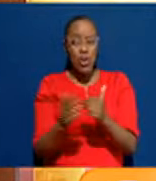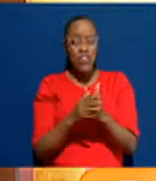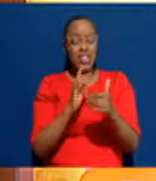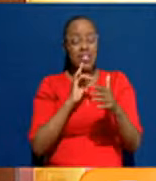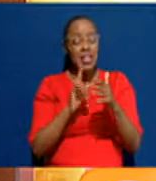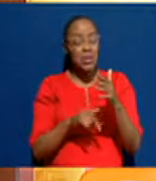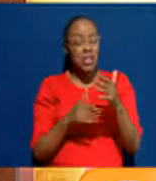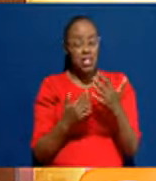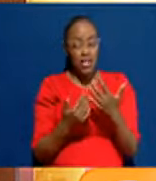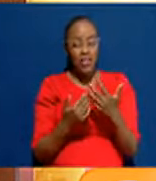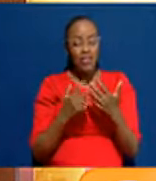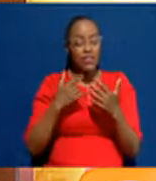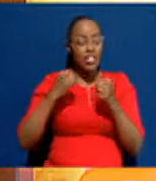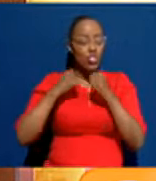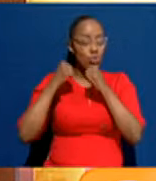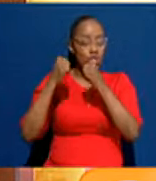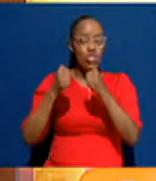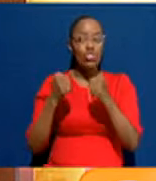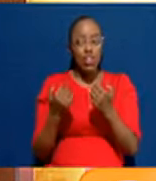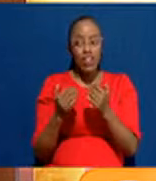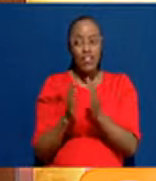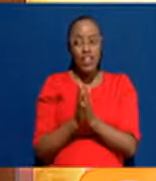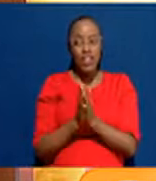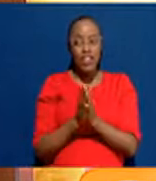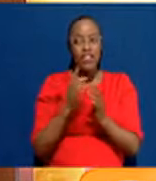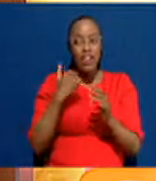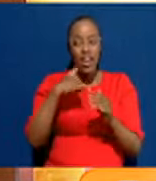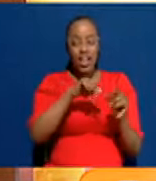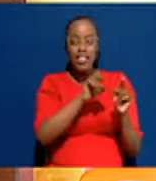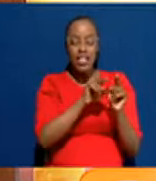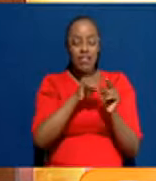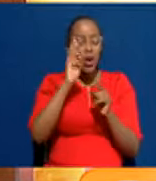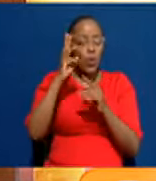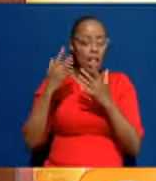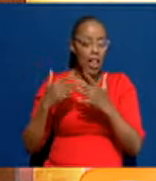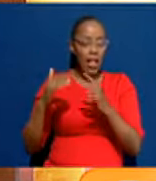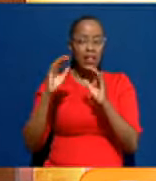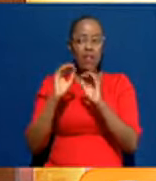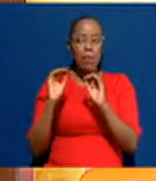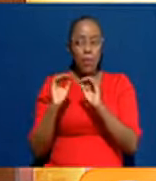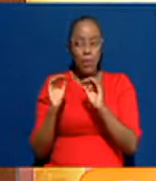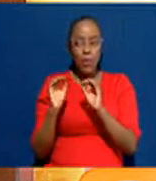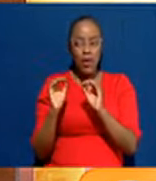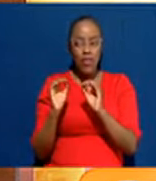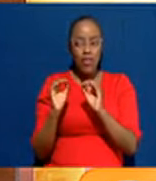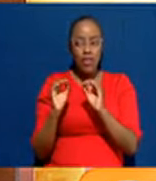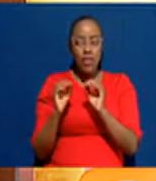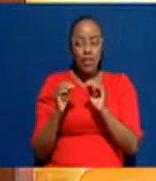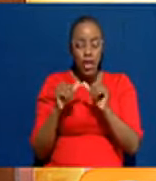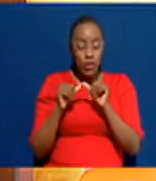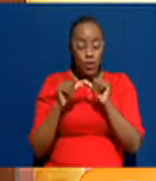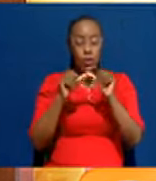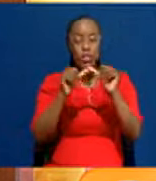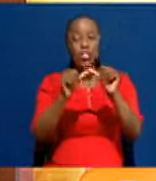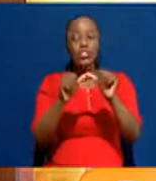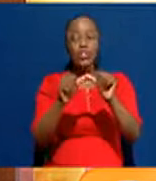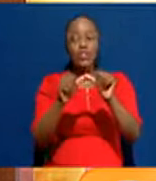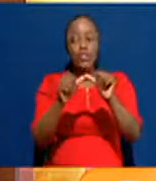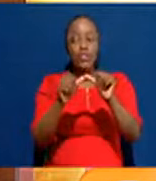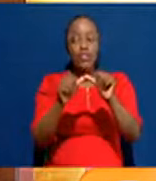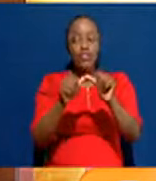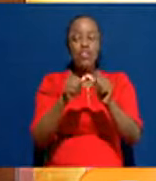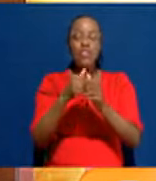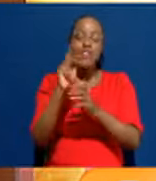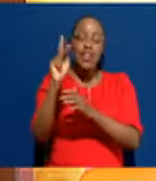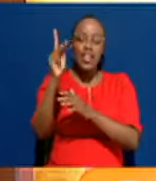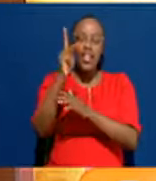them that we are strong. Now, to keep up. To go that in front, your flag ya Kenya